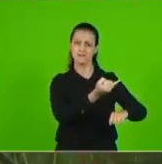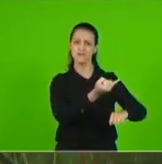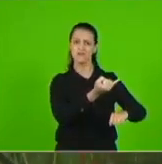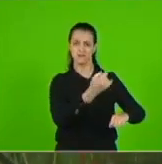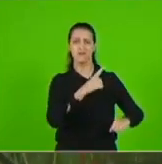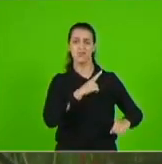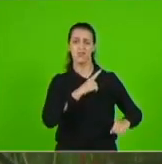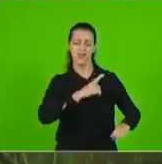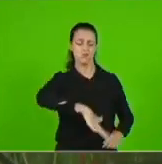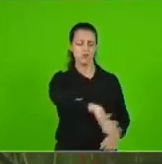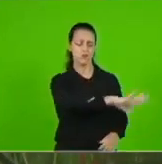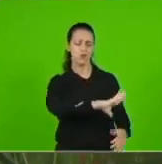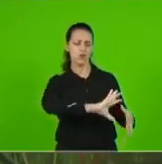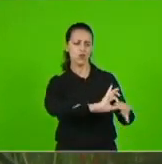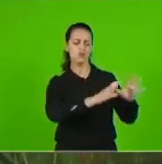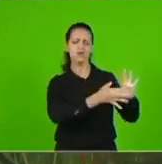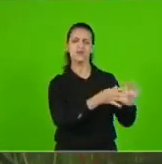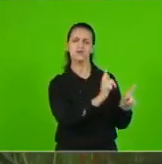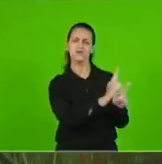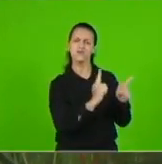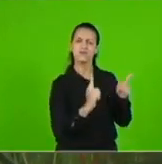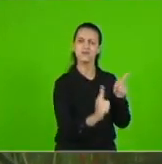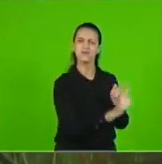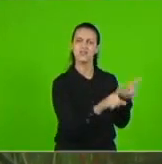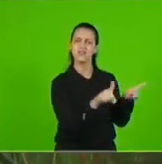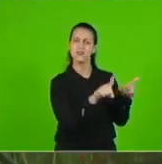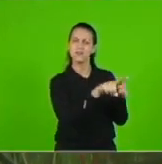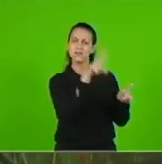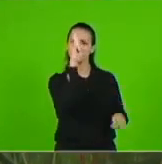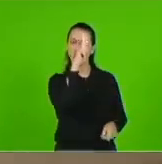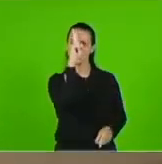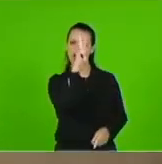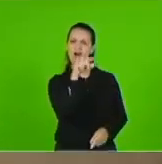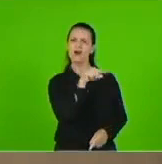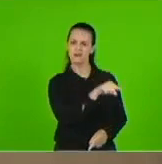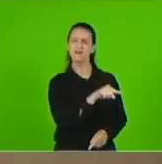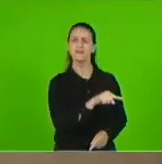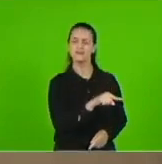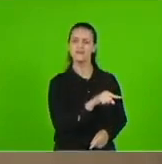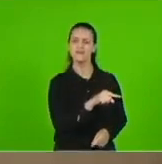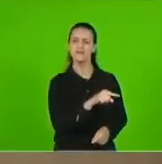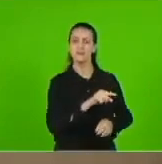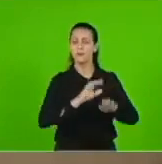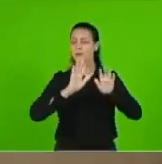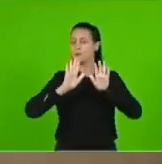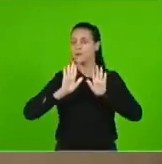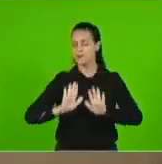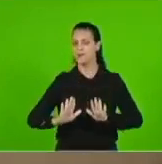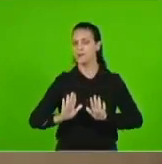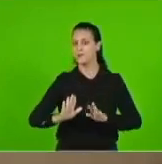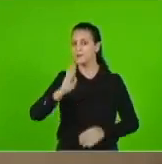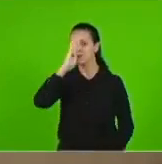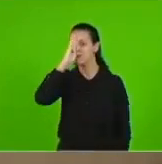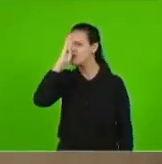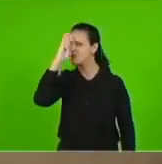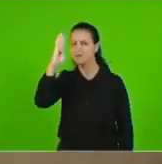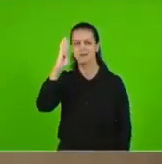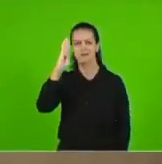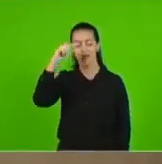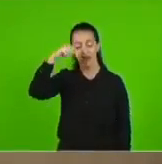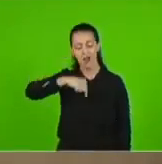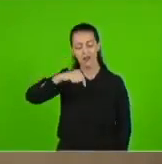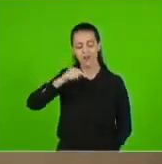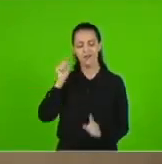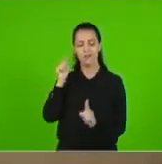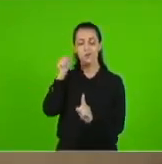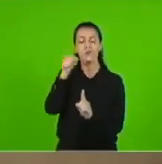is inside a geographic and historic context. But